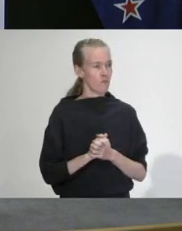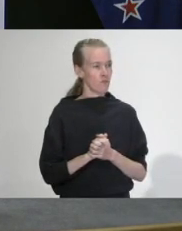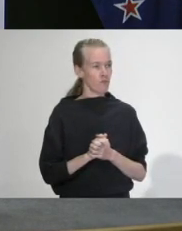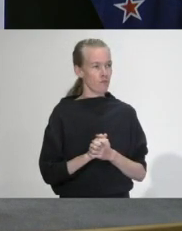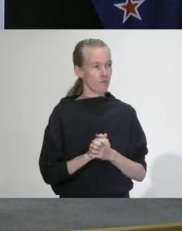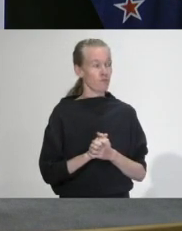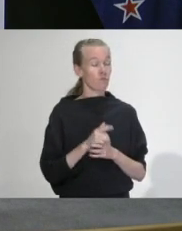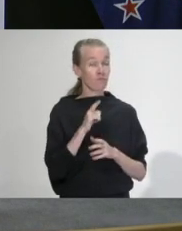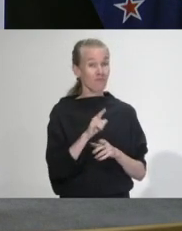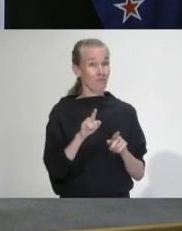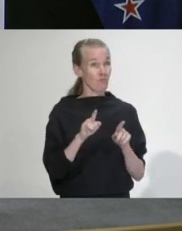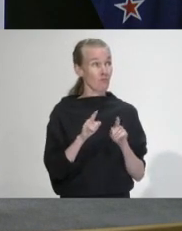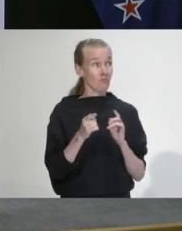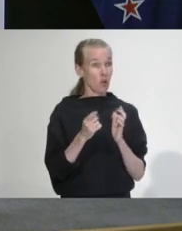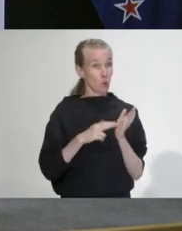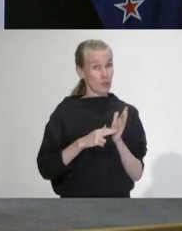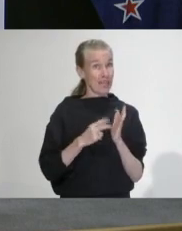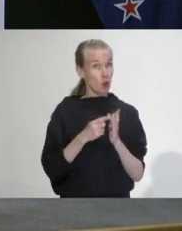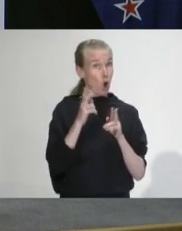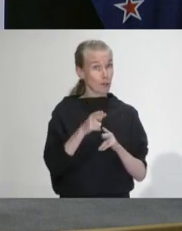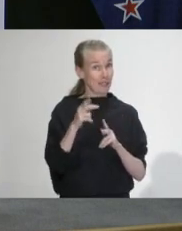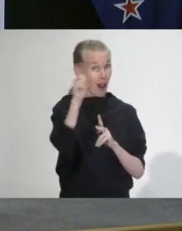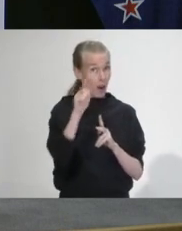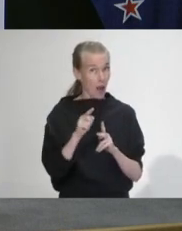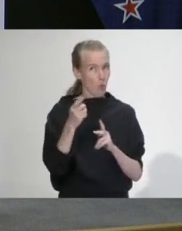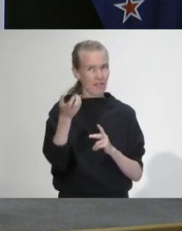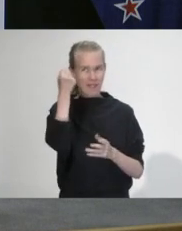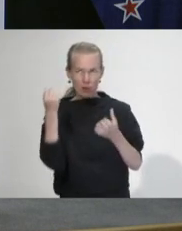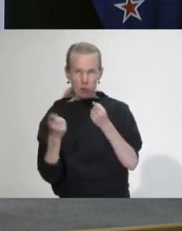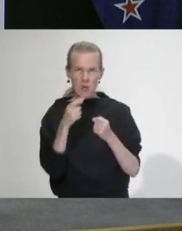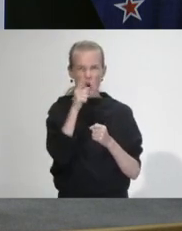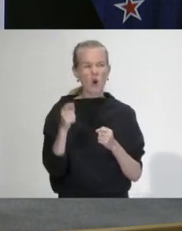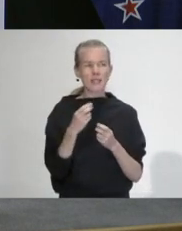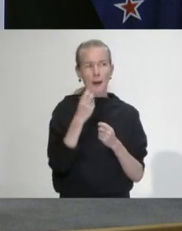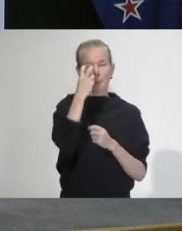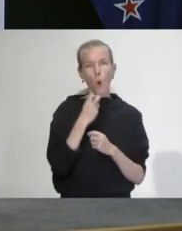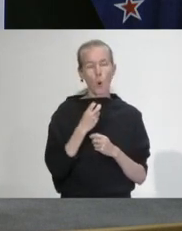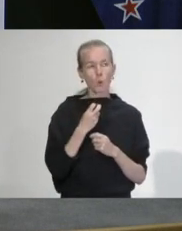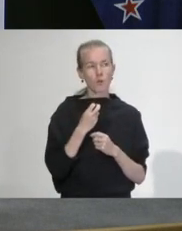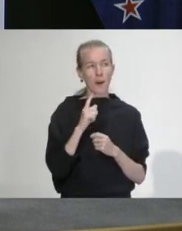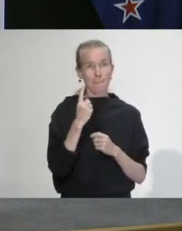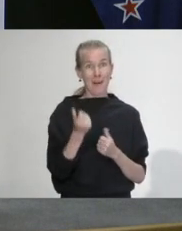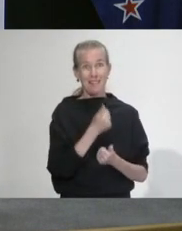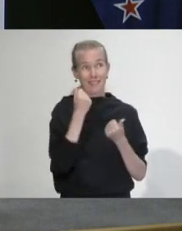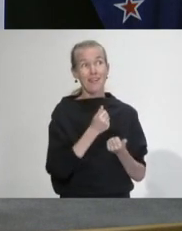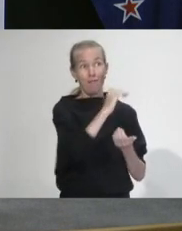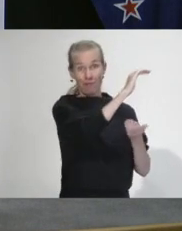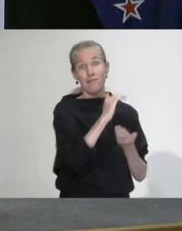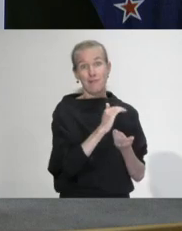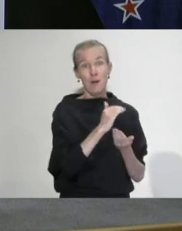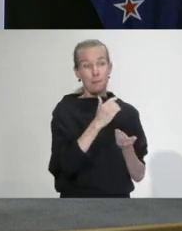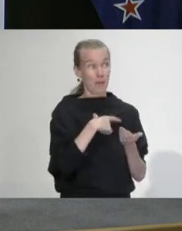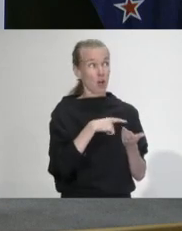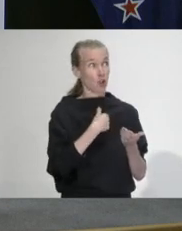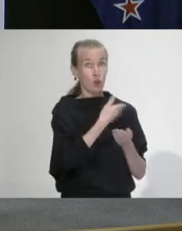hospitals that we'd found earlier, but of course then we have plenty. We have another 18, we had the 18 million in our pandemic stock. Last So we question. could